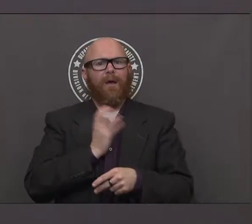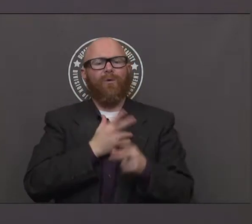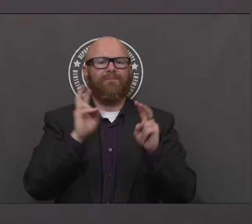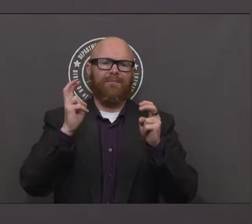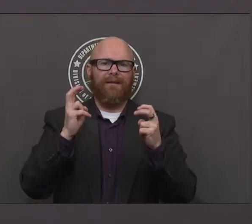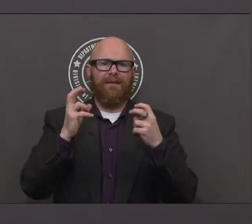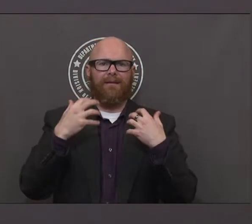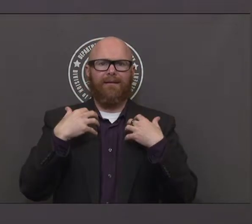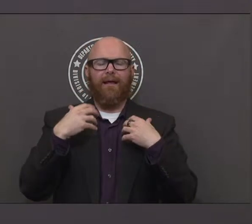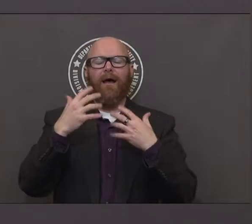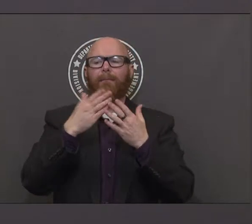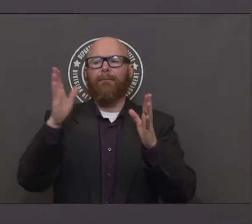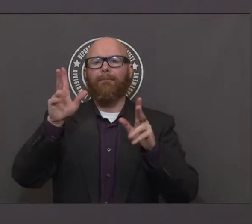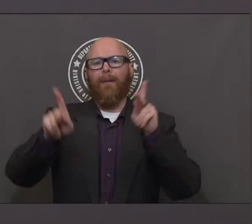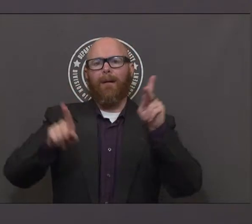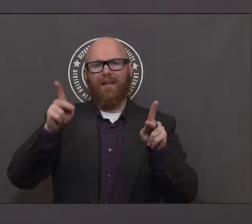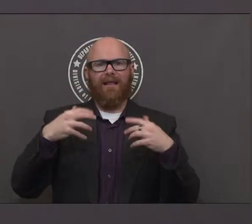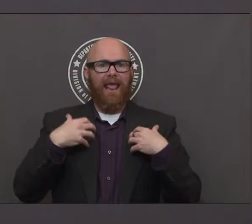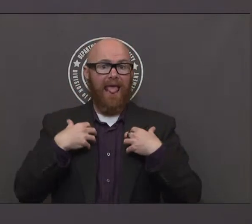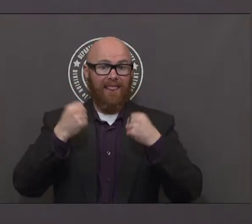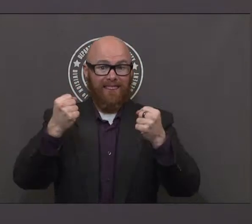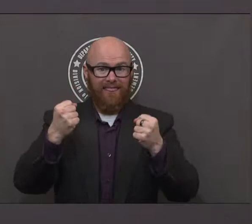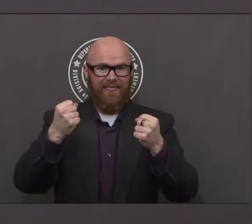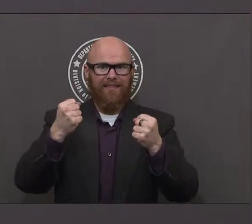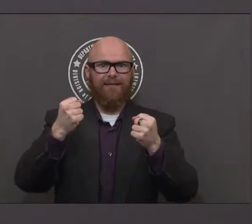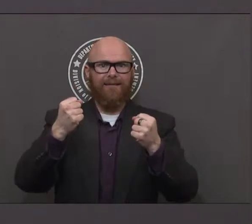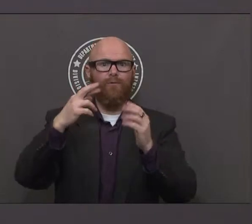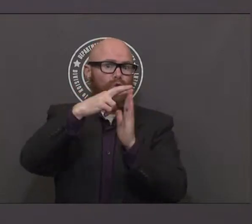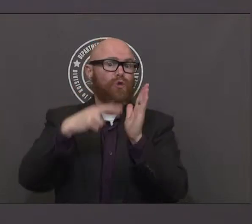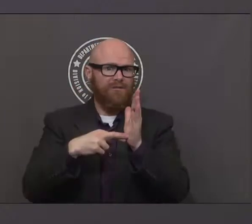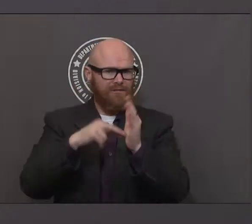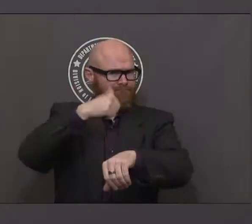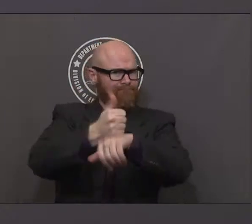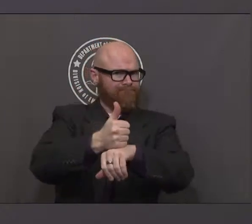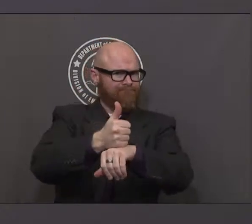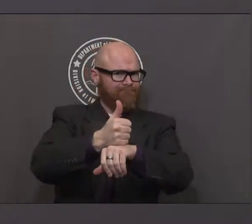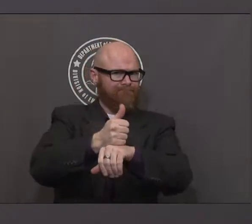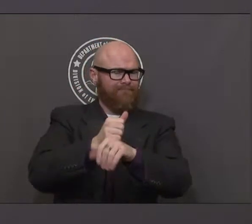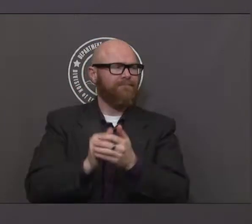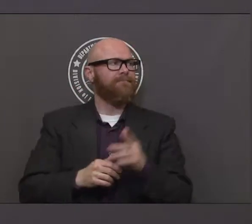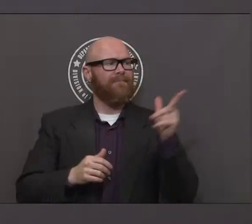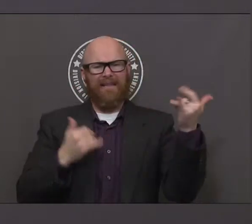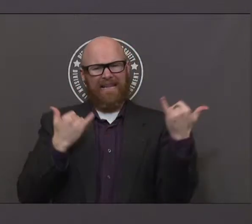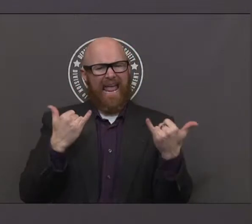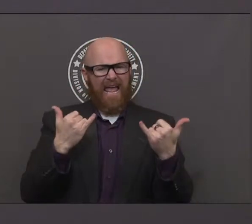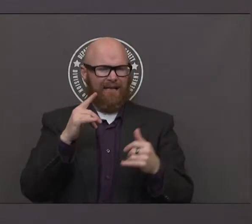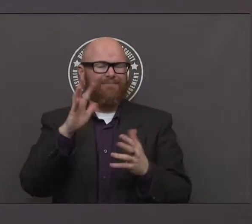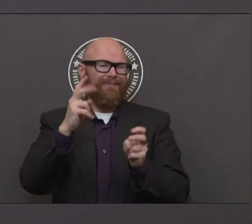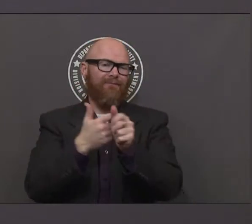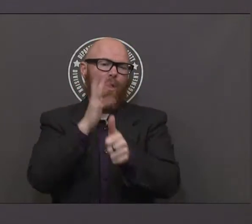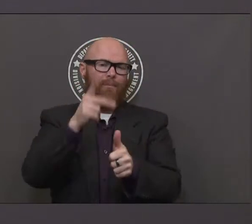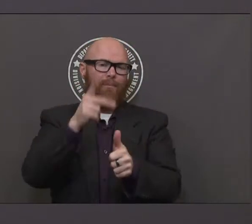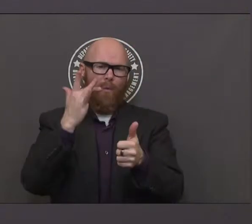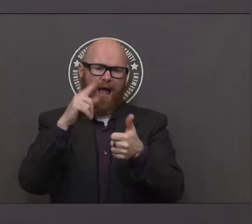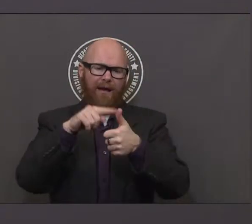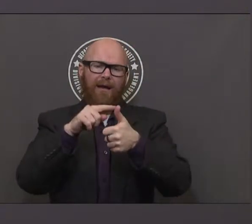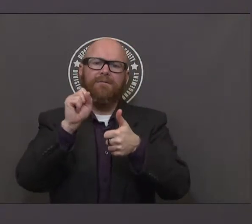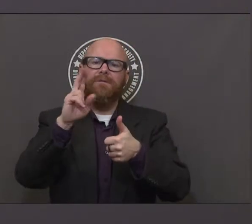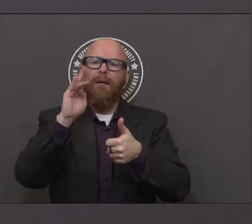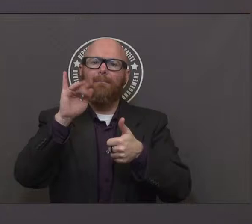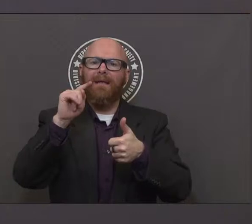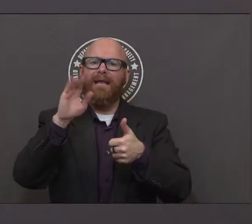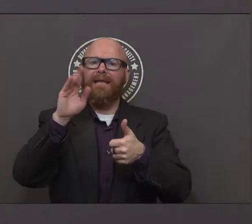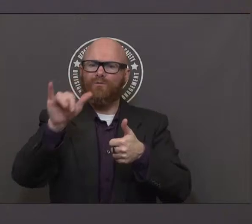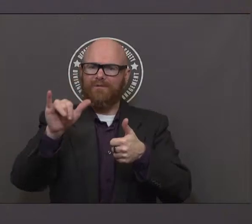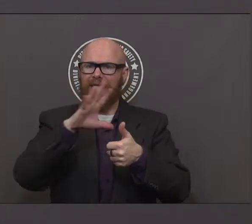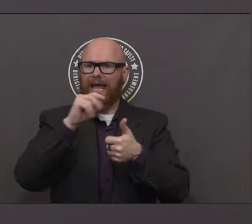place in order to prevent another surge. Okay. Following up, why Summit County and Southwest Utah? Why are those places being